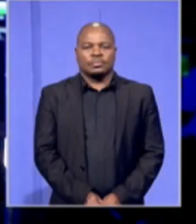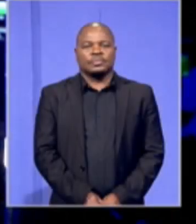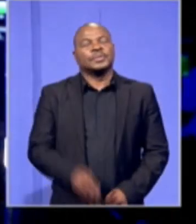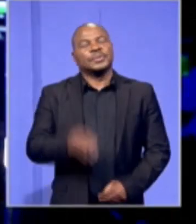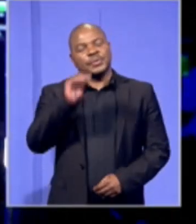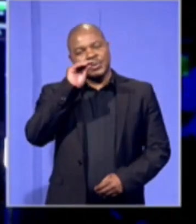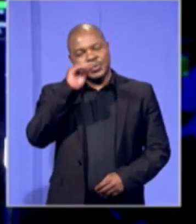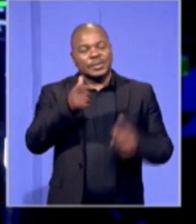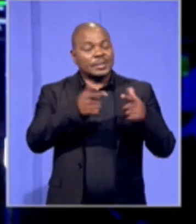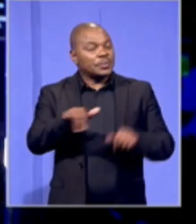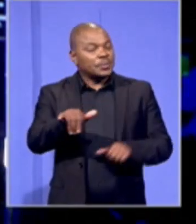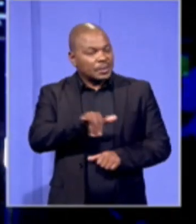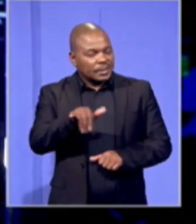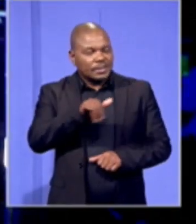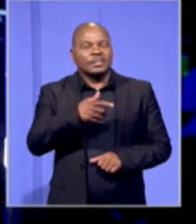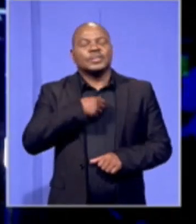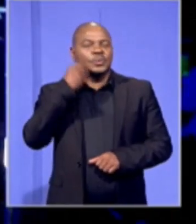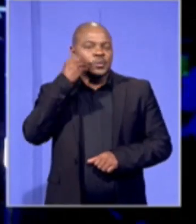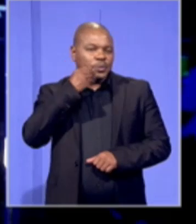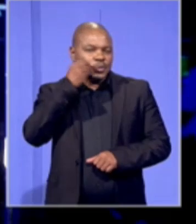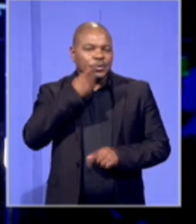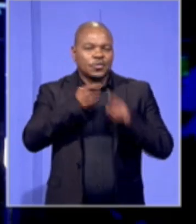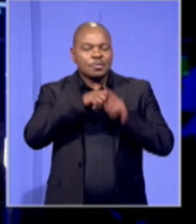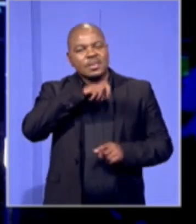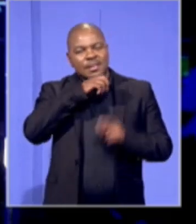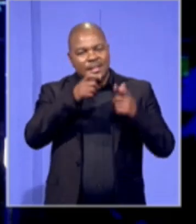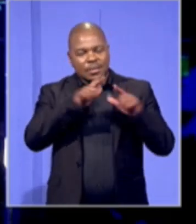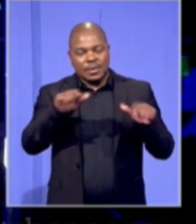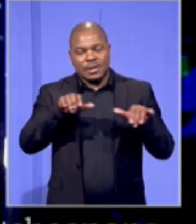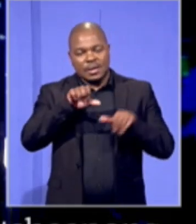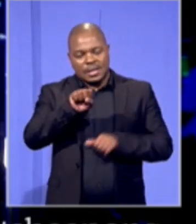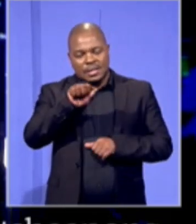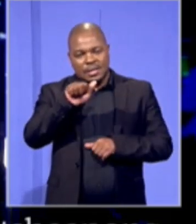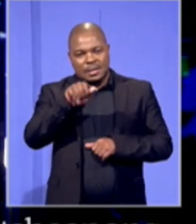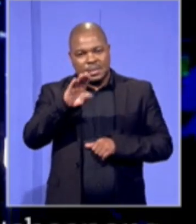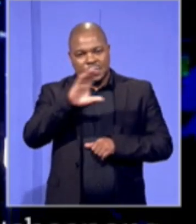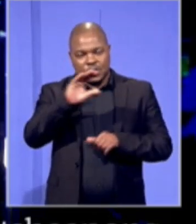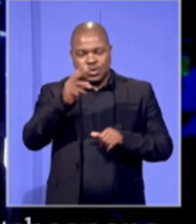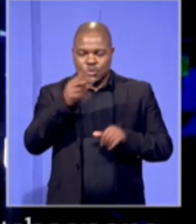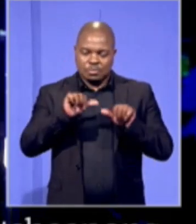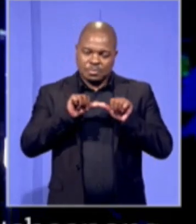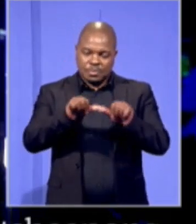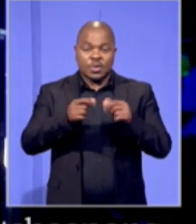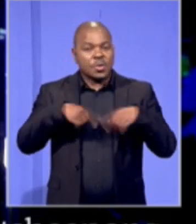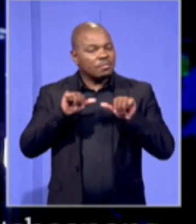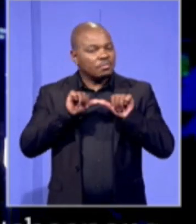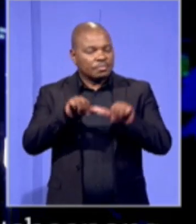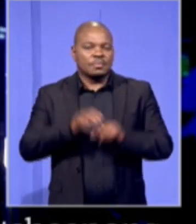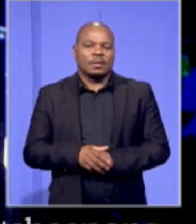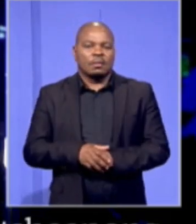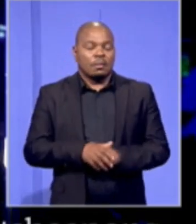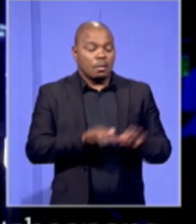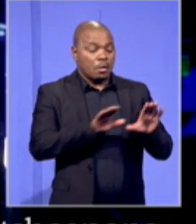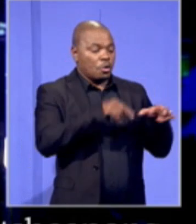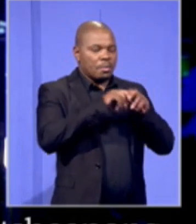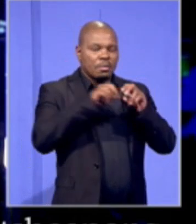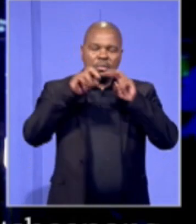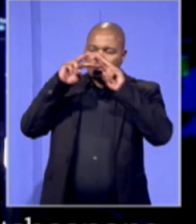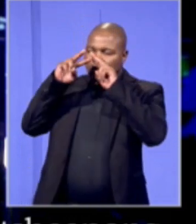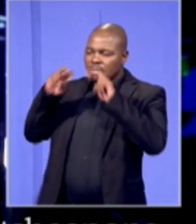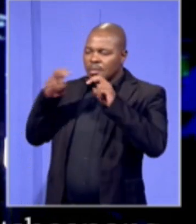Ditaba ka puo ya marena ya Sesotho di tswela pele ho SABC2 mo ire hatela pele. Lekgotla la boitshwaro la bahlodi le phethetso